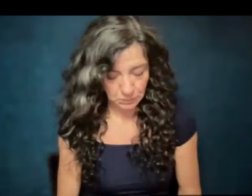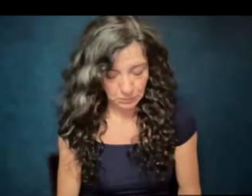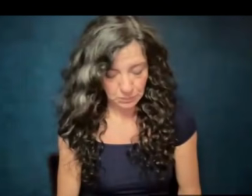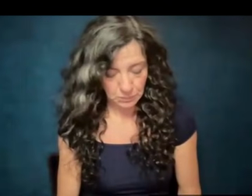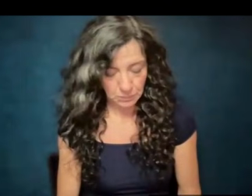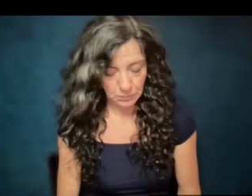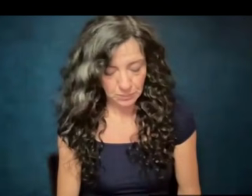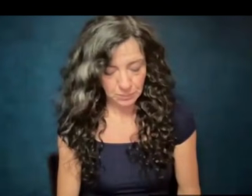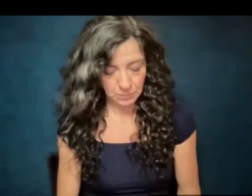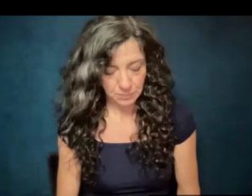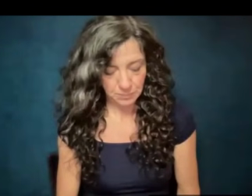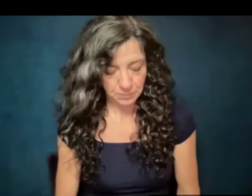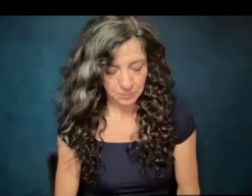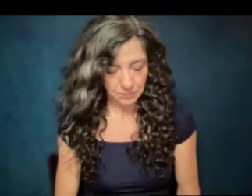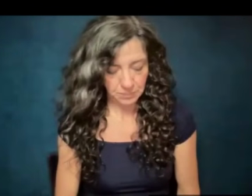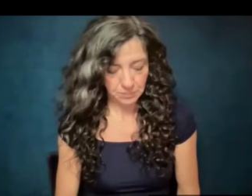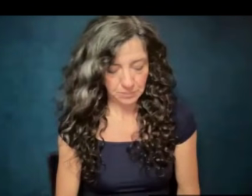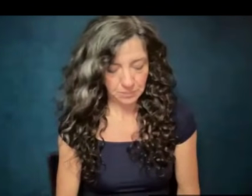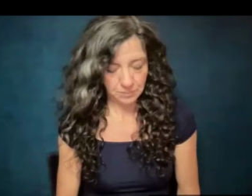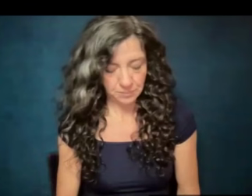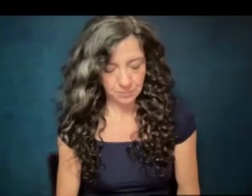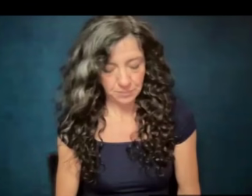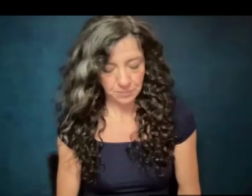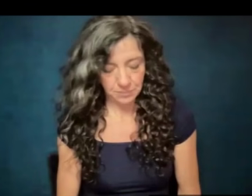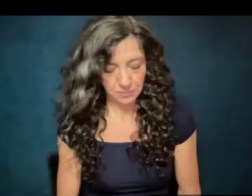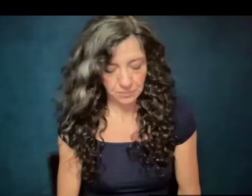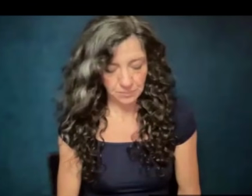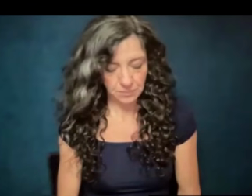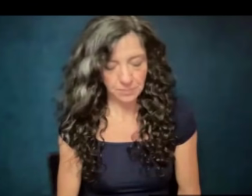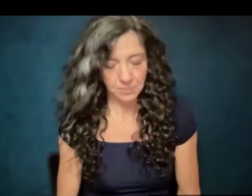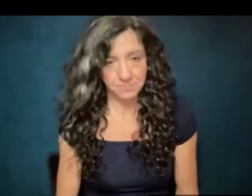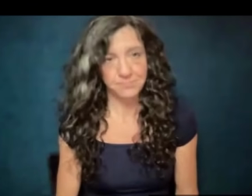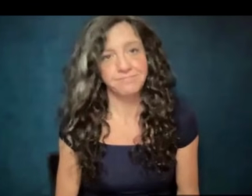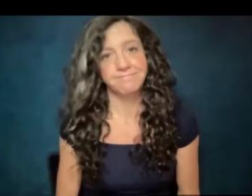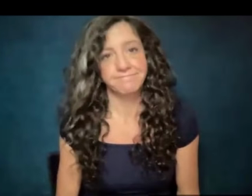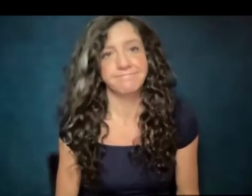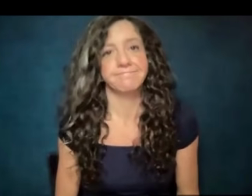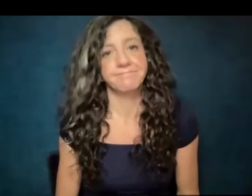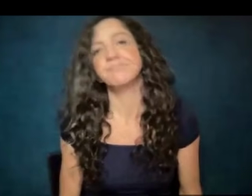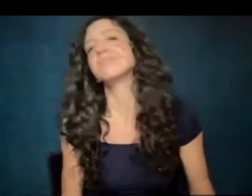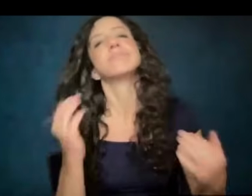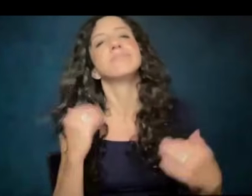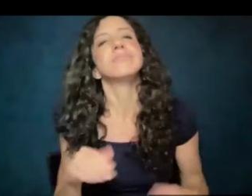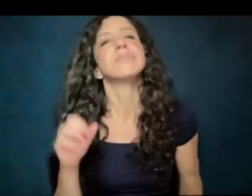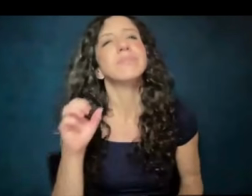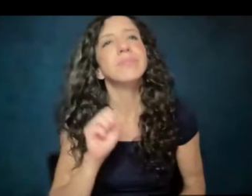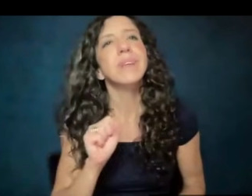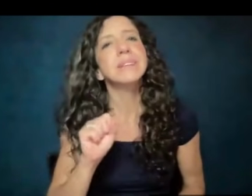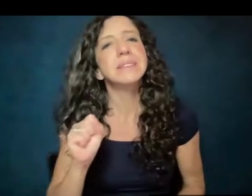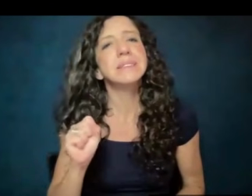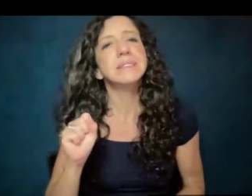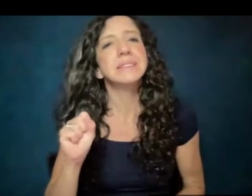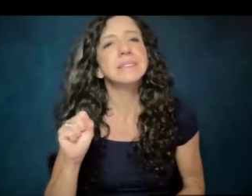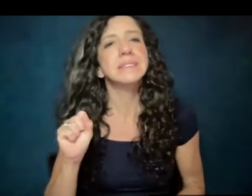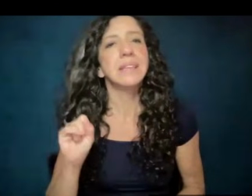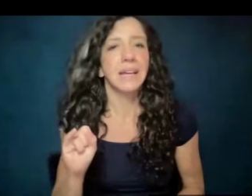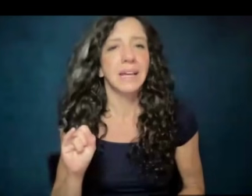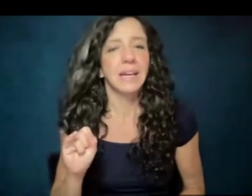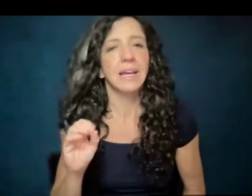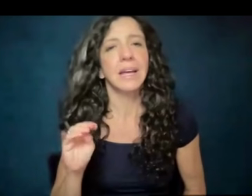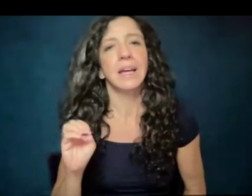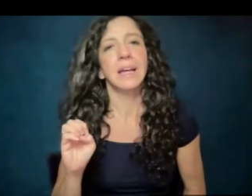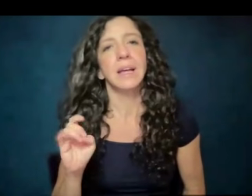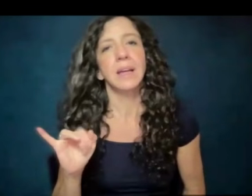All right, so let's talk about SSI Medicaid eligibility. So in most states, in